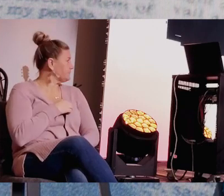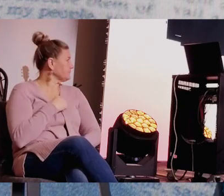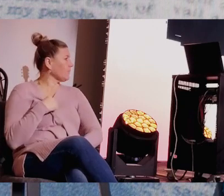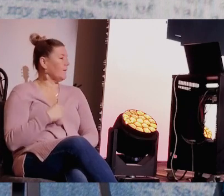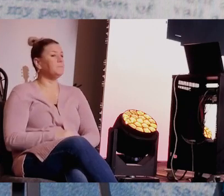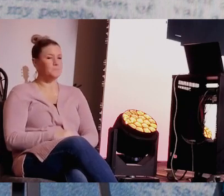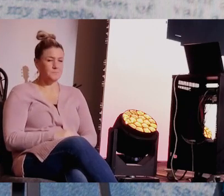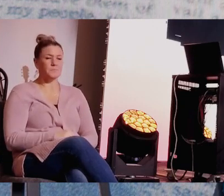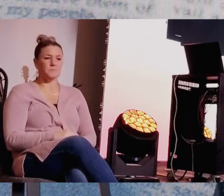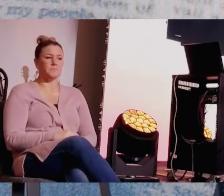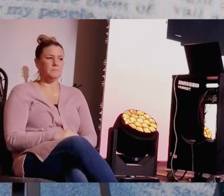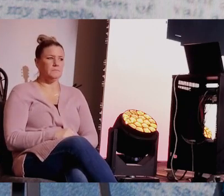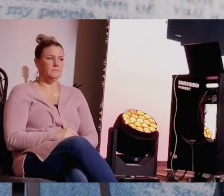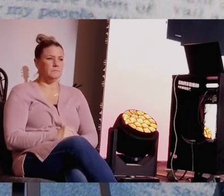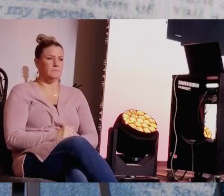Okay.